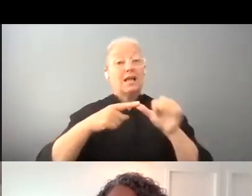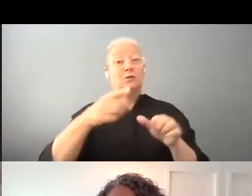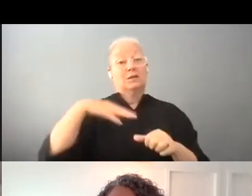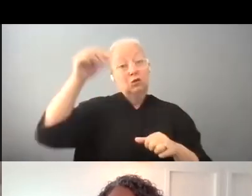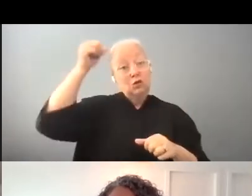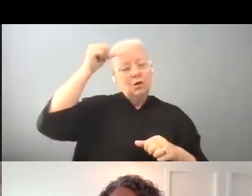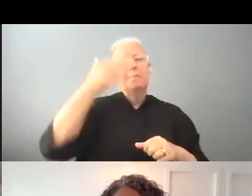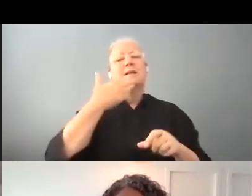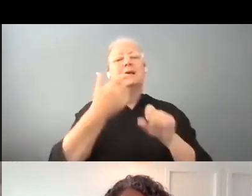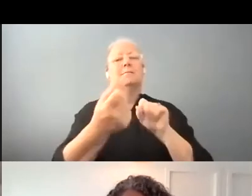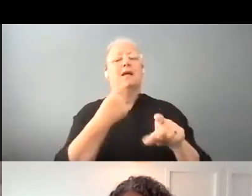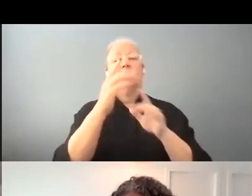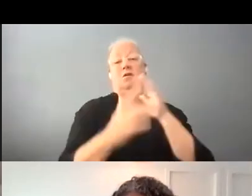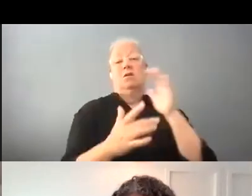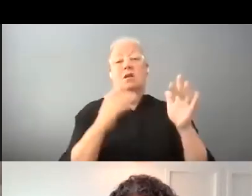please email